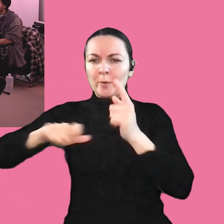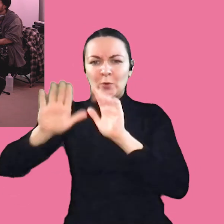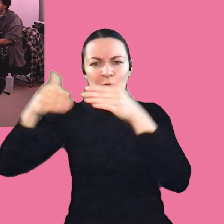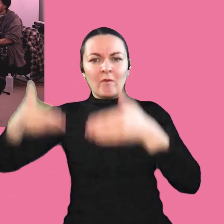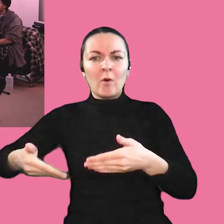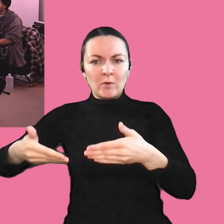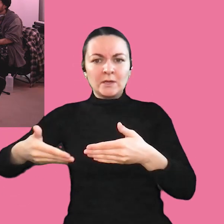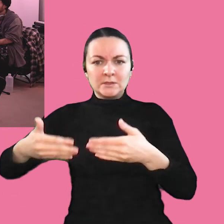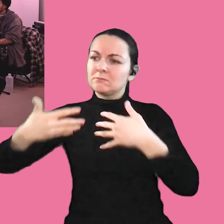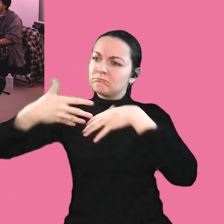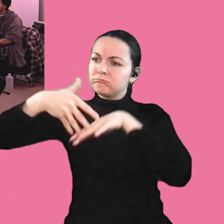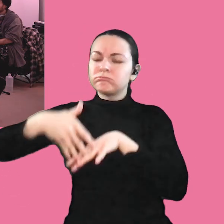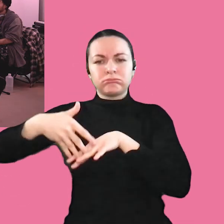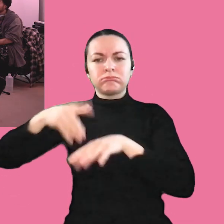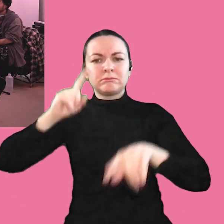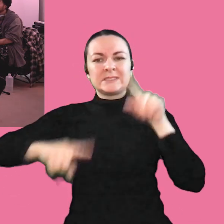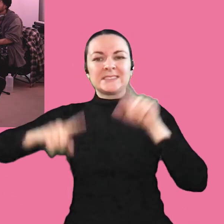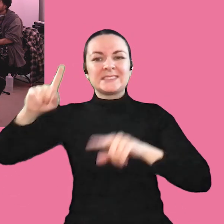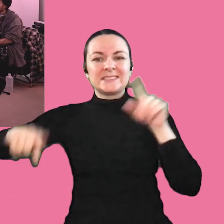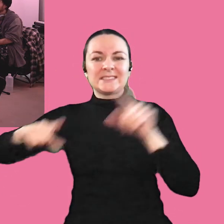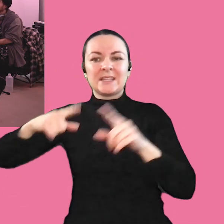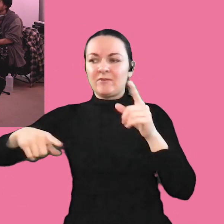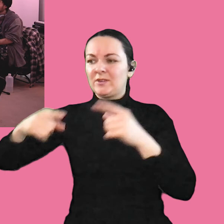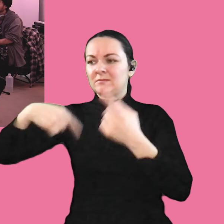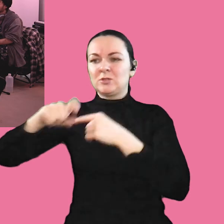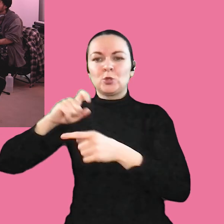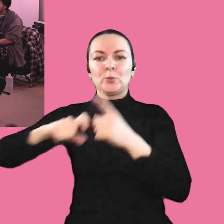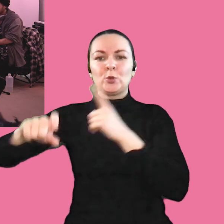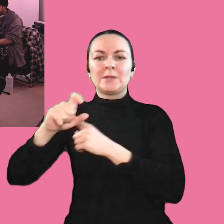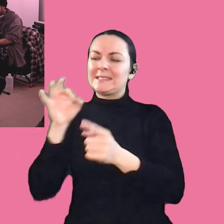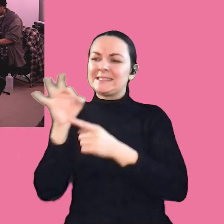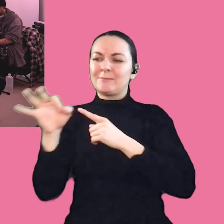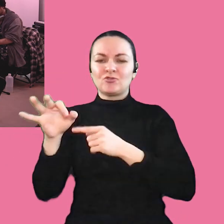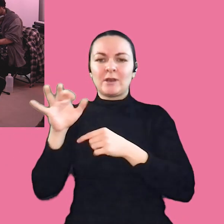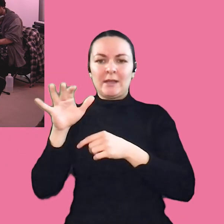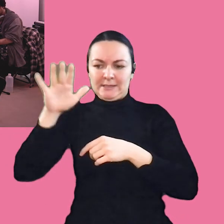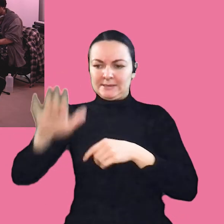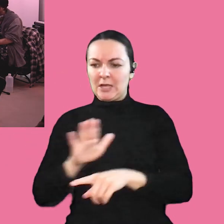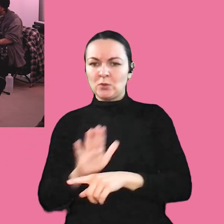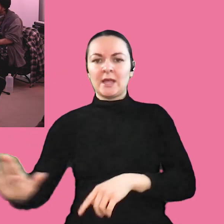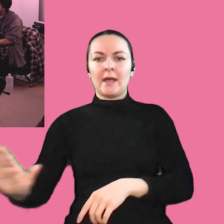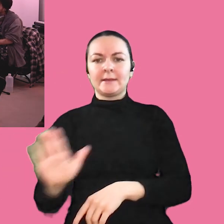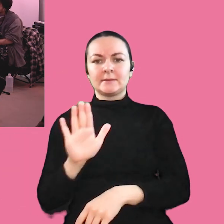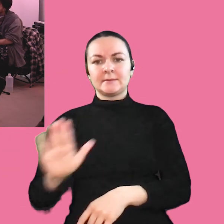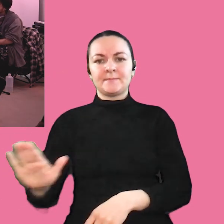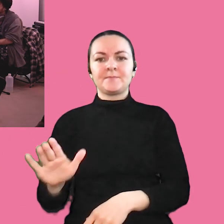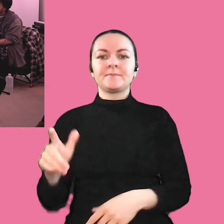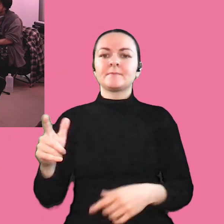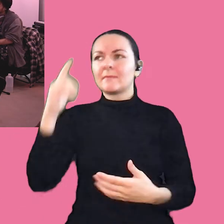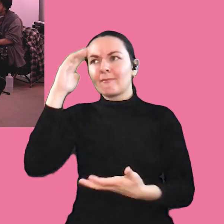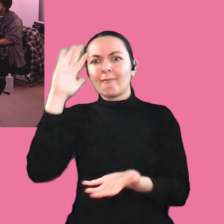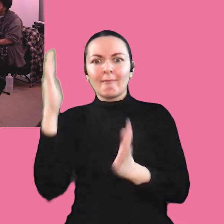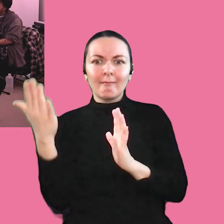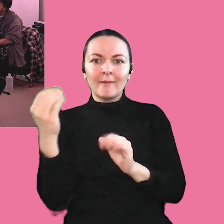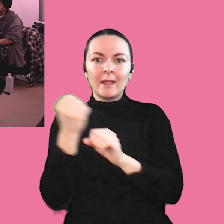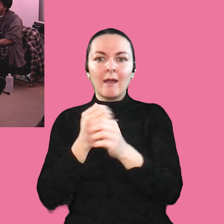community focus that is still embedded in a lot of different communities, especially in Southside. one of the things I found completely bizarre working with